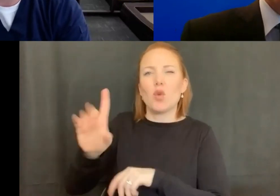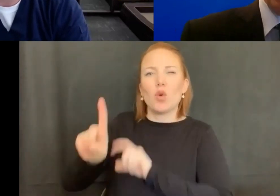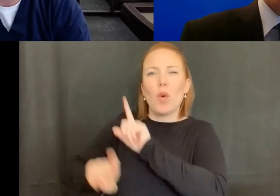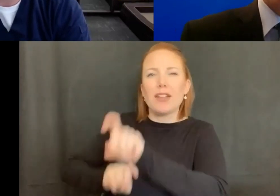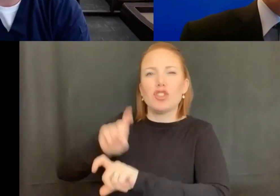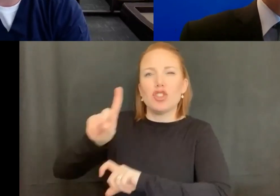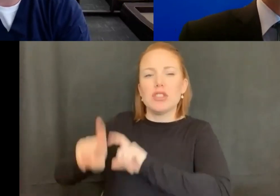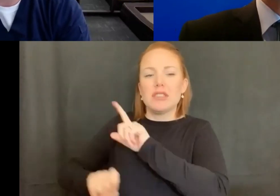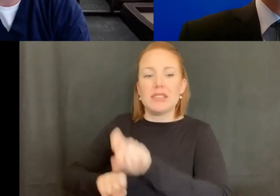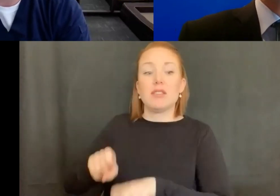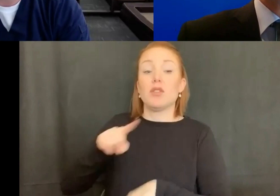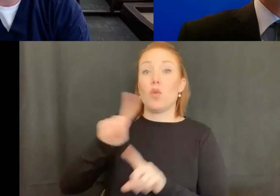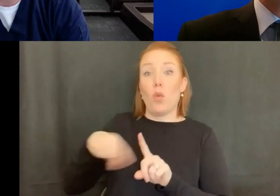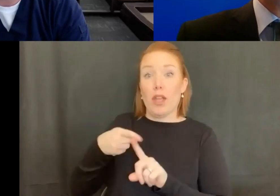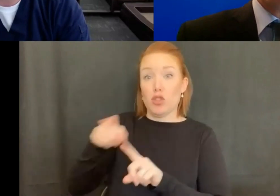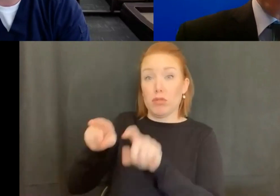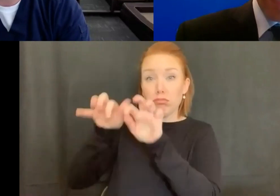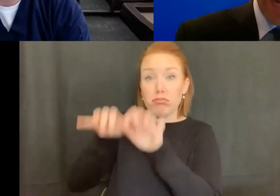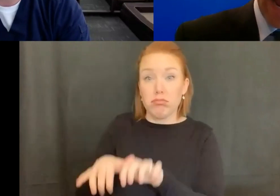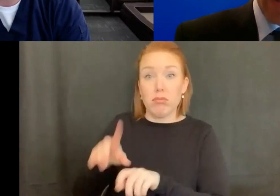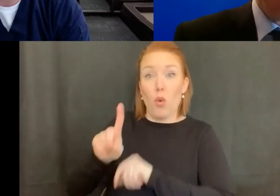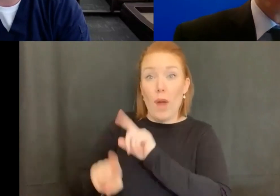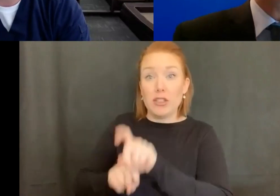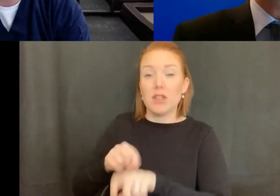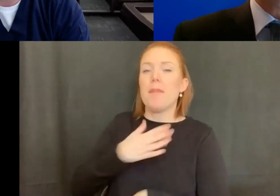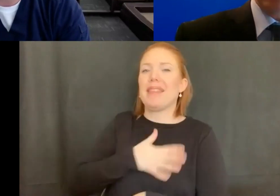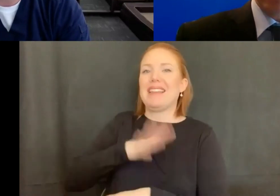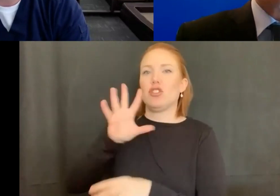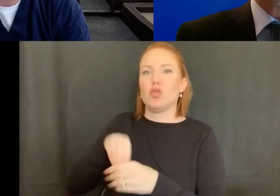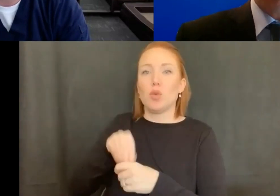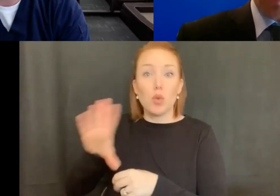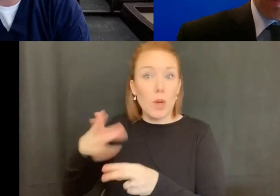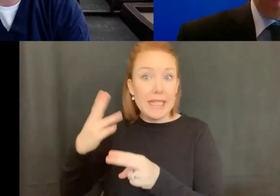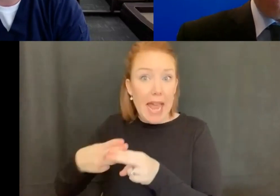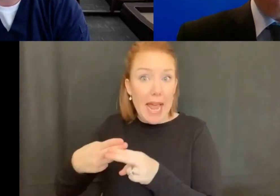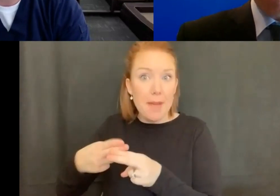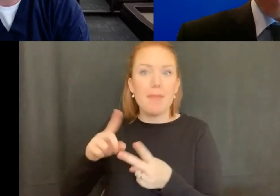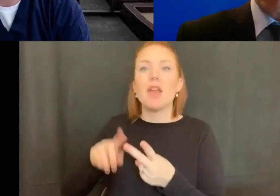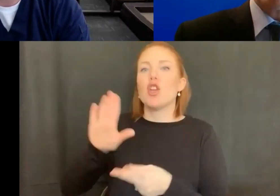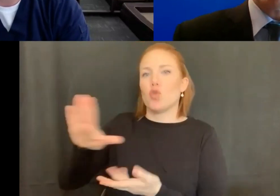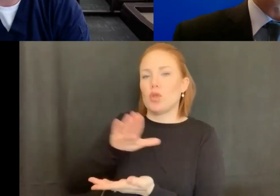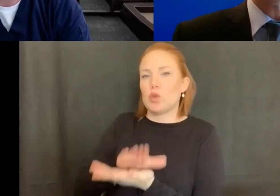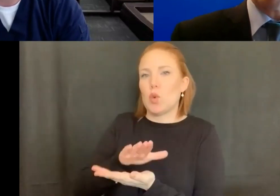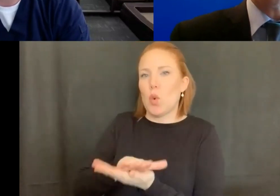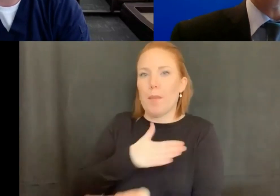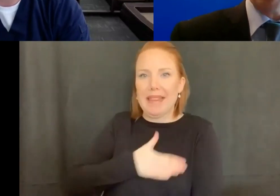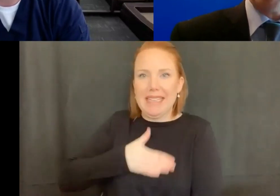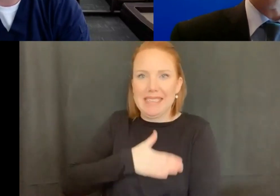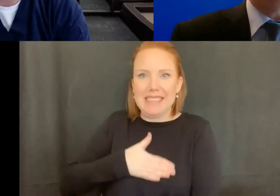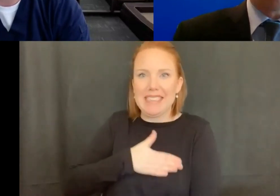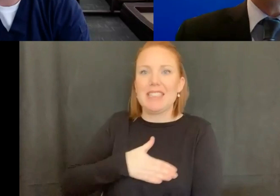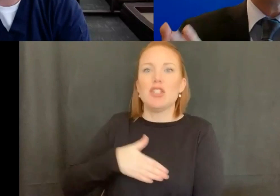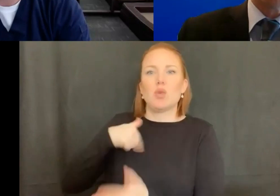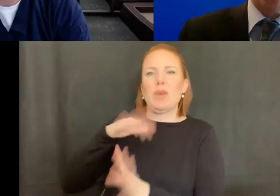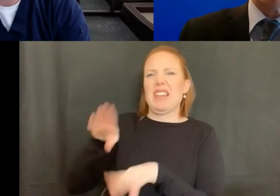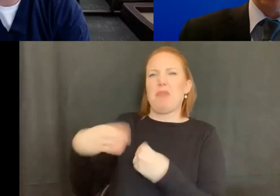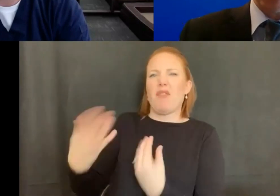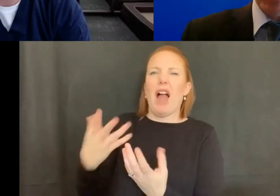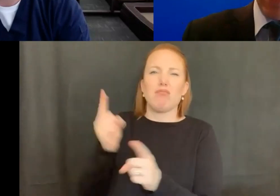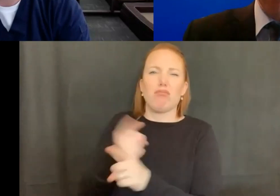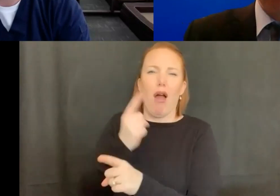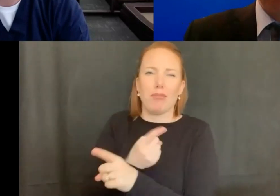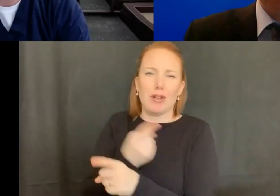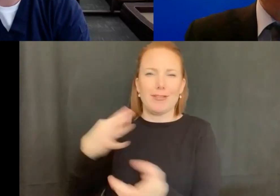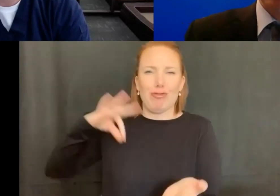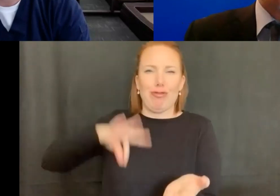you write your question, please include your name and your school so we can give you proper credit. Don't put the questions